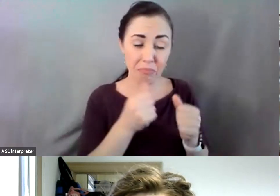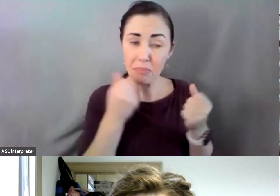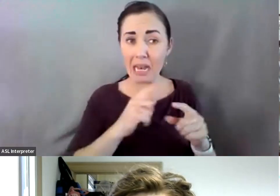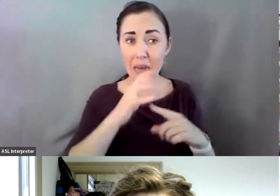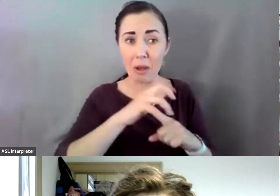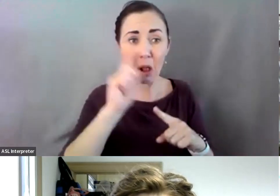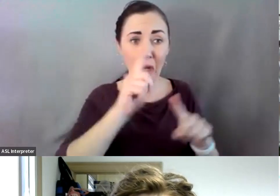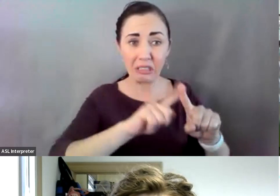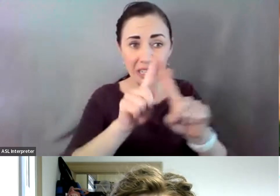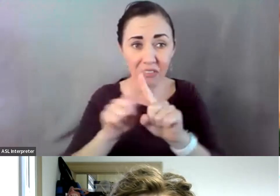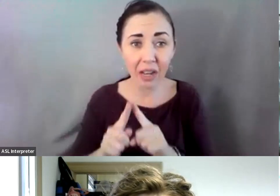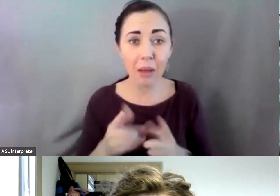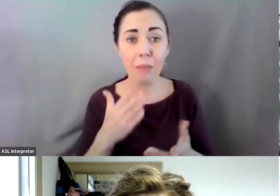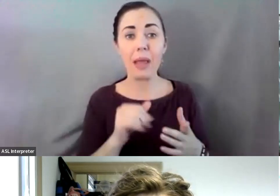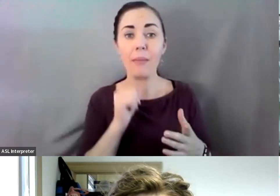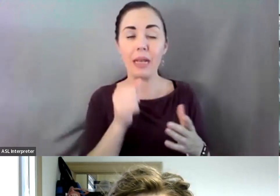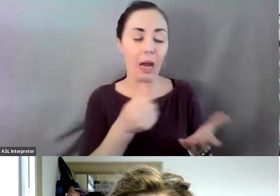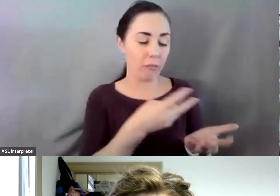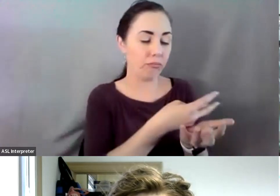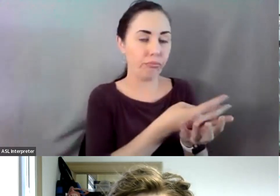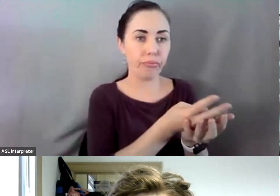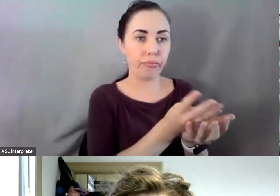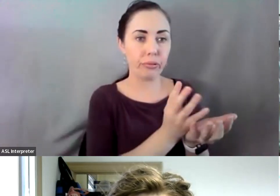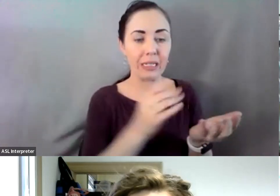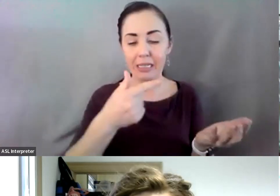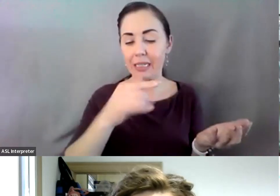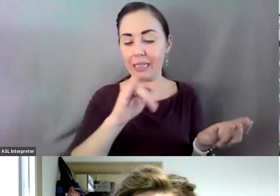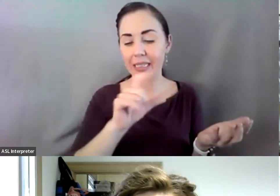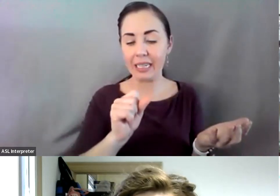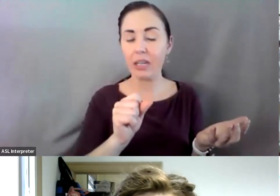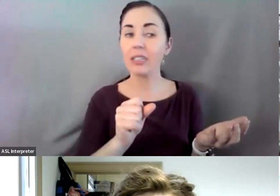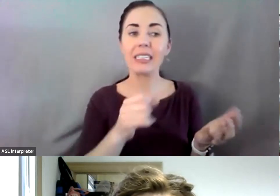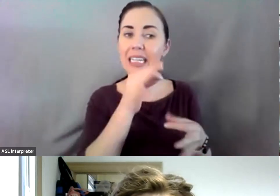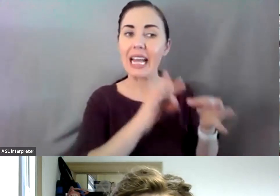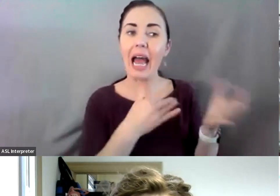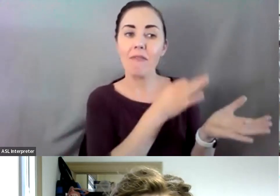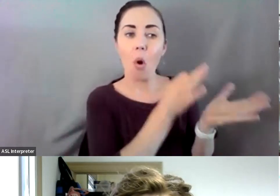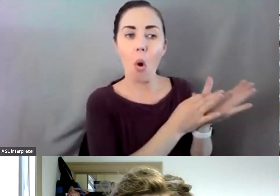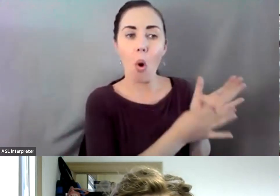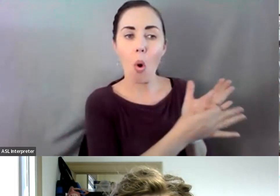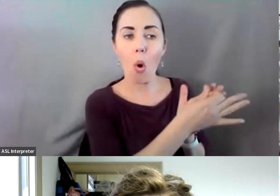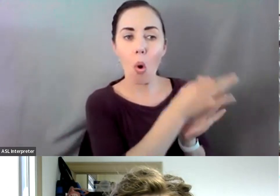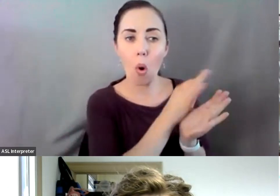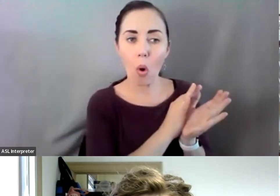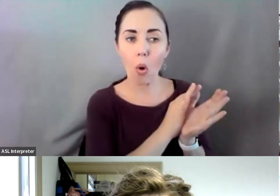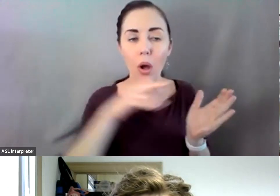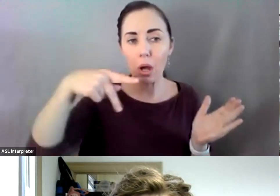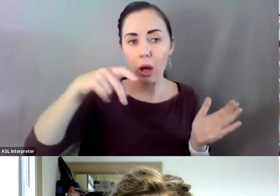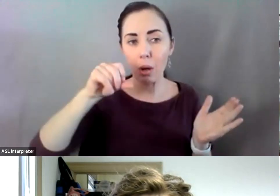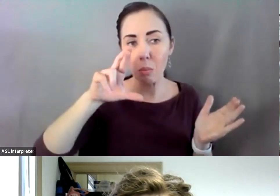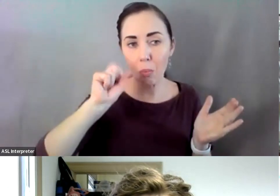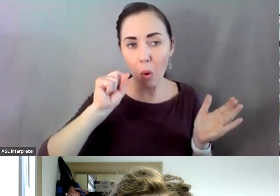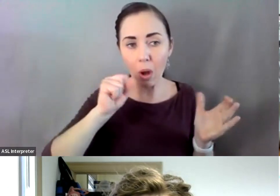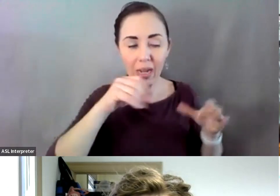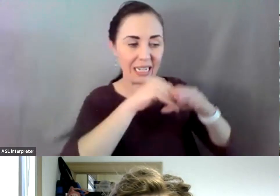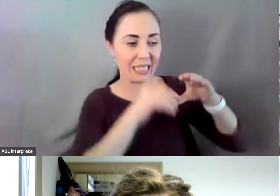see mushrooms that instead of having gills, have little pores, little holes on the underside of the mushroom cap. And they have spores up inside